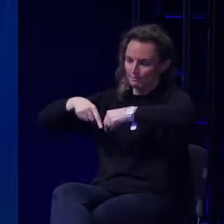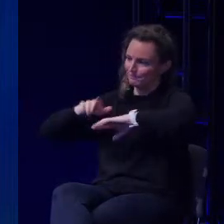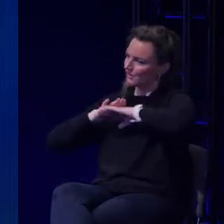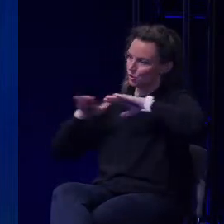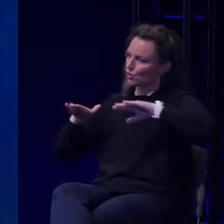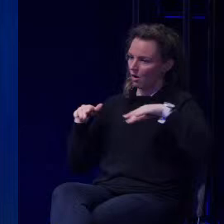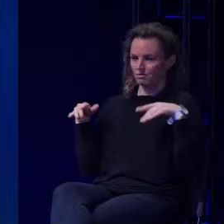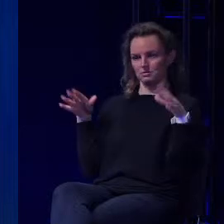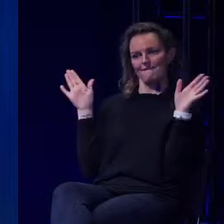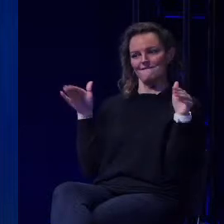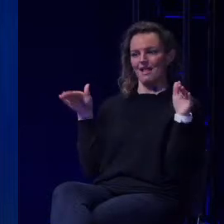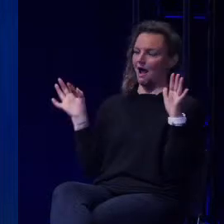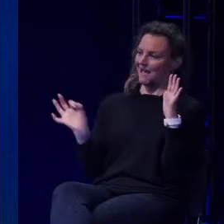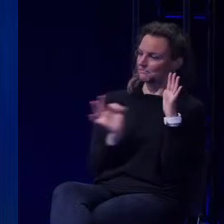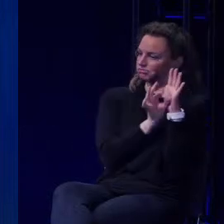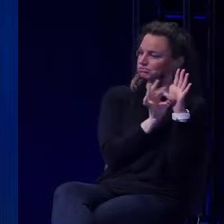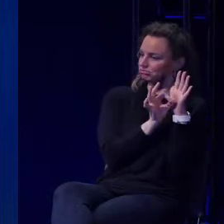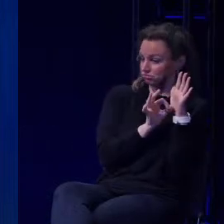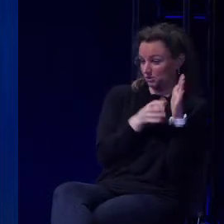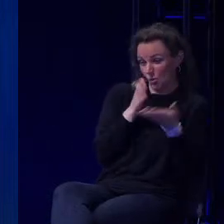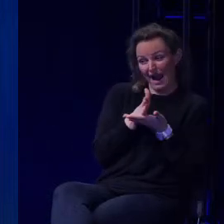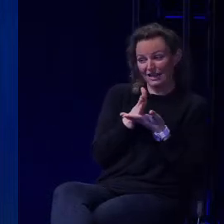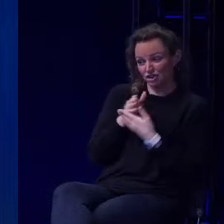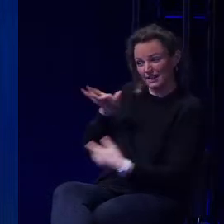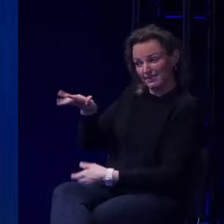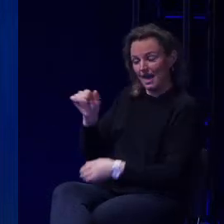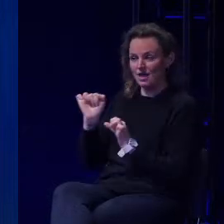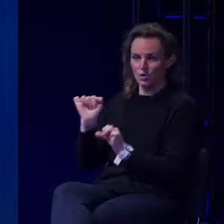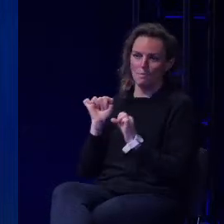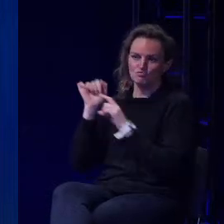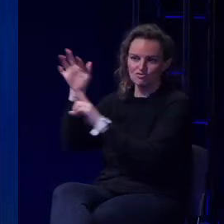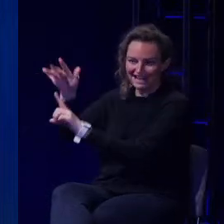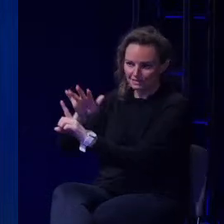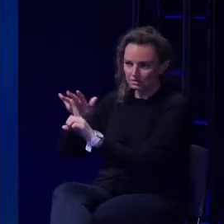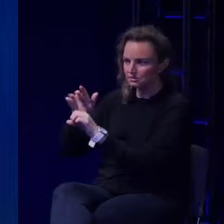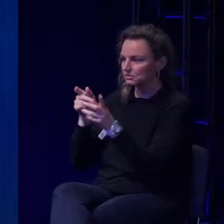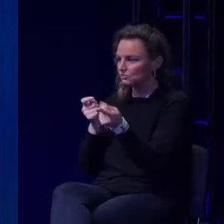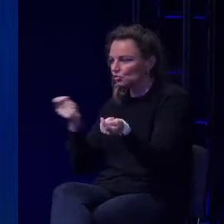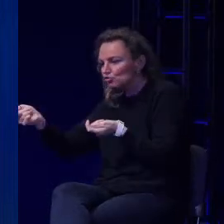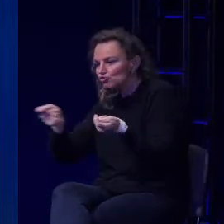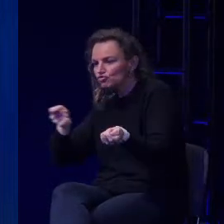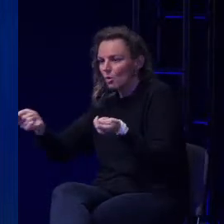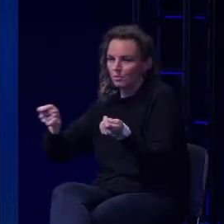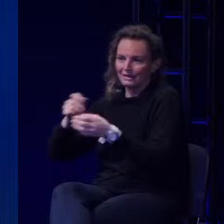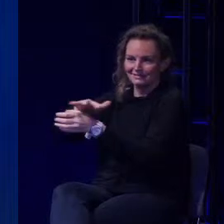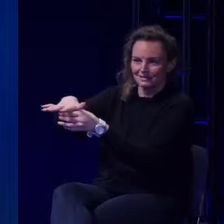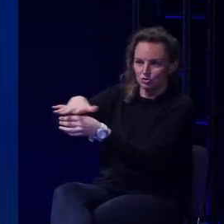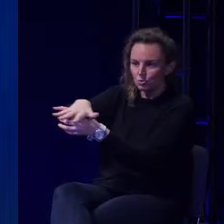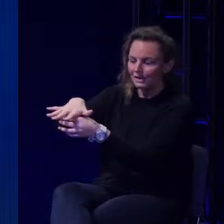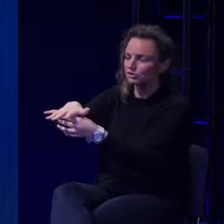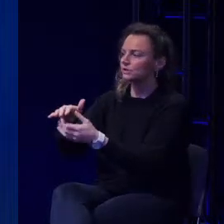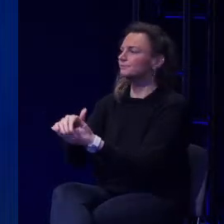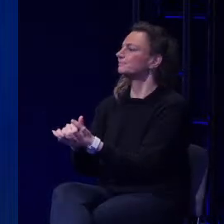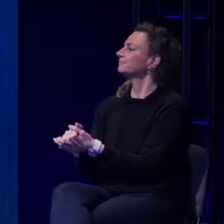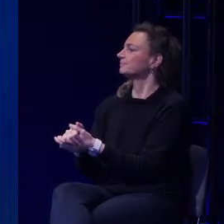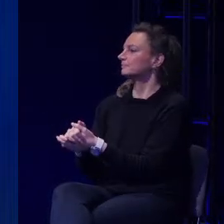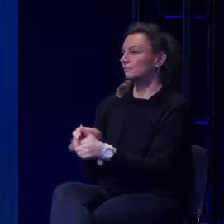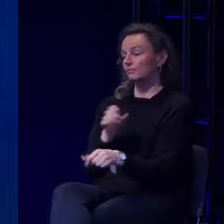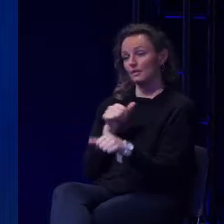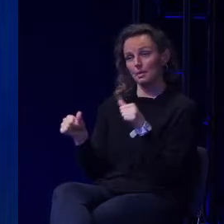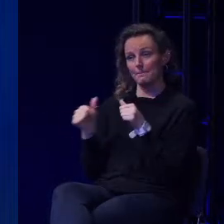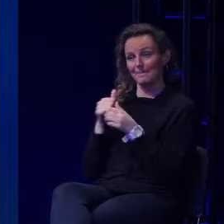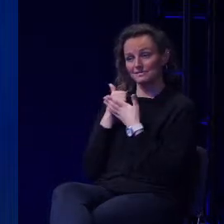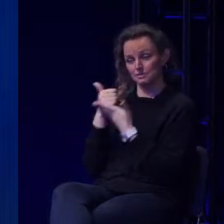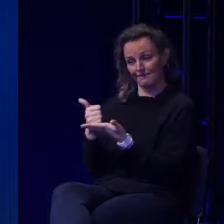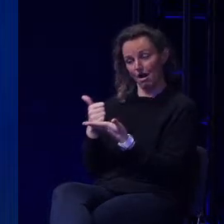actually controlling it. And just one simple thing that I learned, really, and it's the best advice I can give you